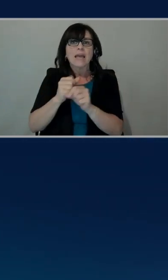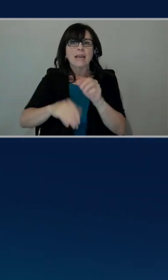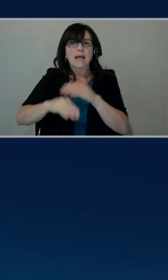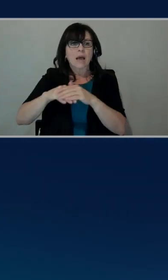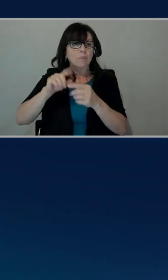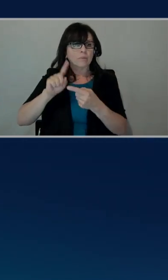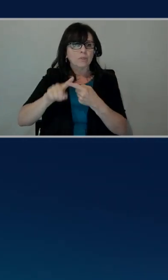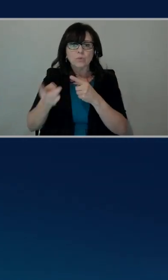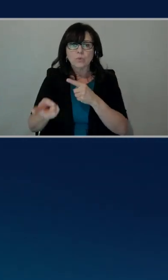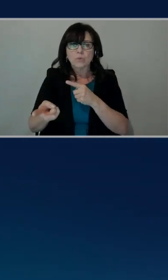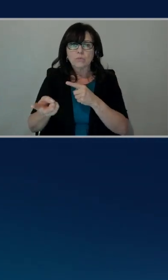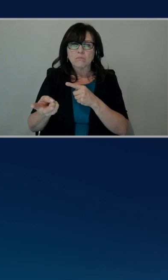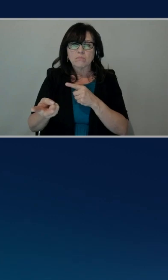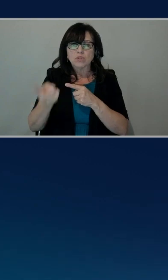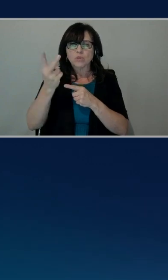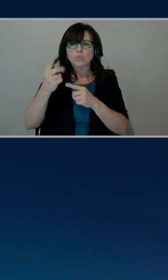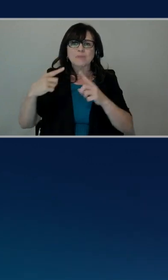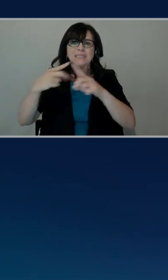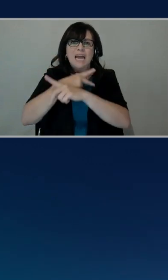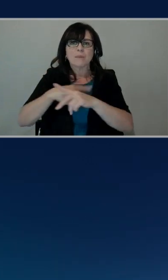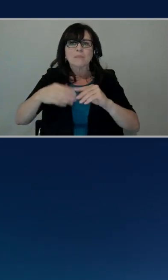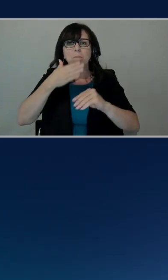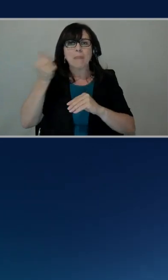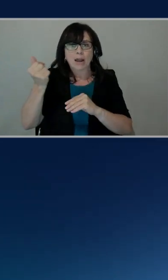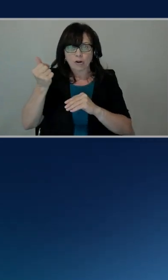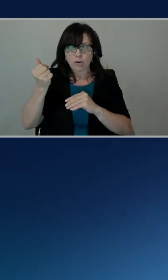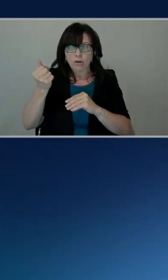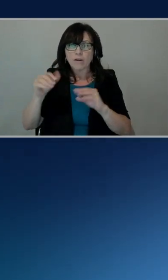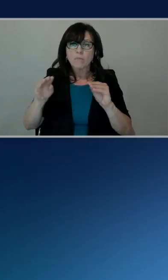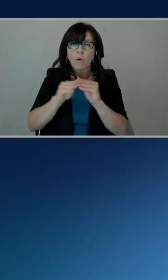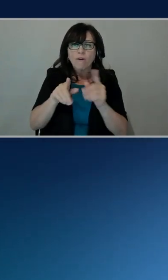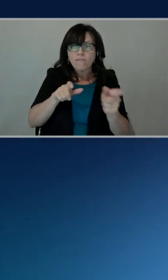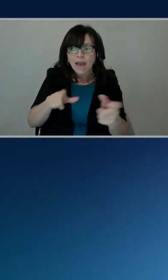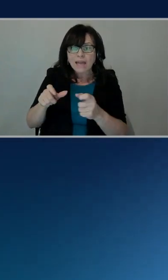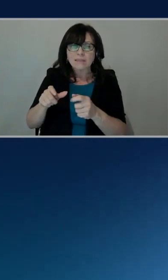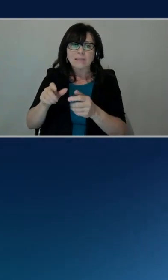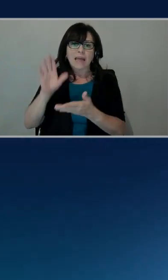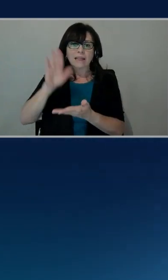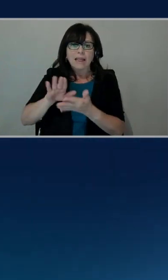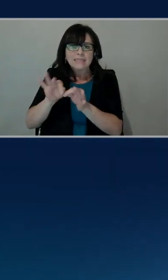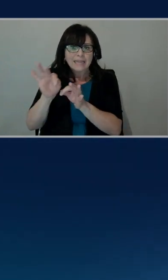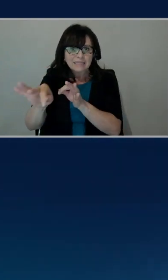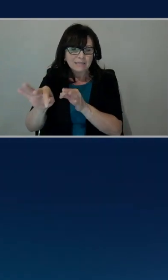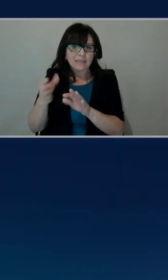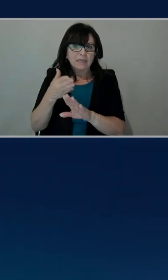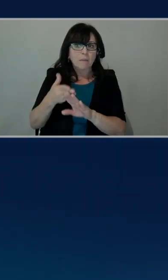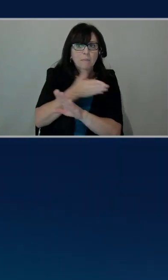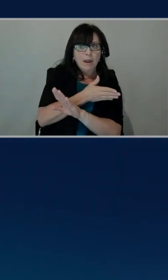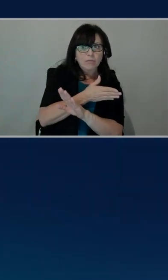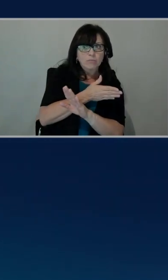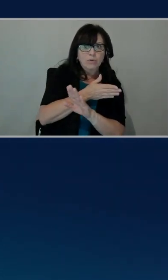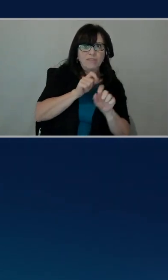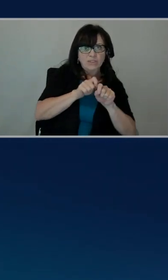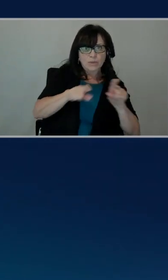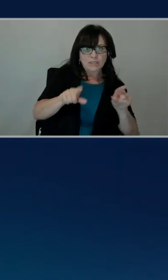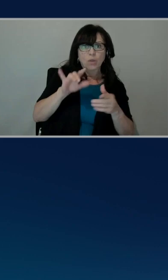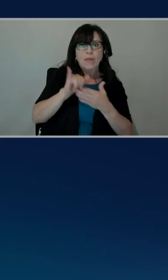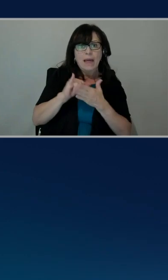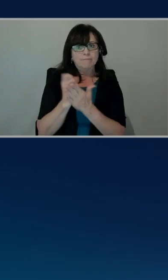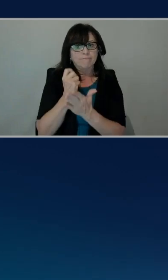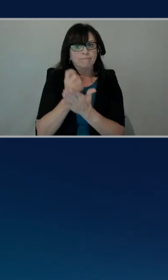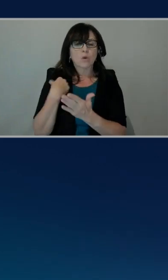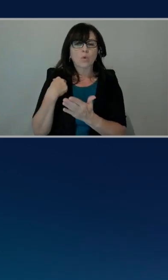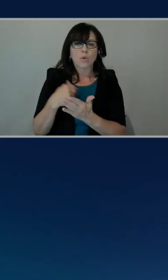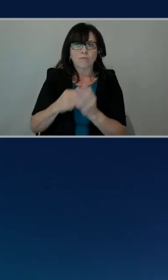better performance, meaning 2x lower latency or 2x higher throughput compared to the previous releases. So that is the level of optimizations we have been, contributing